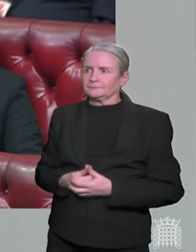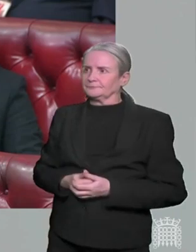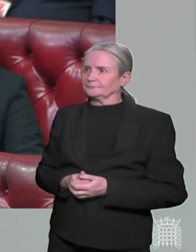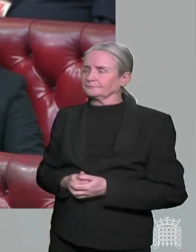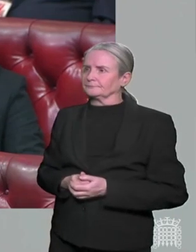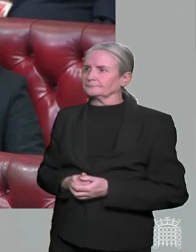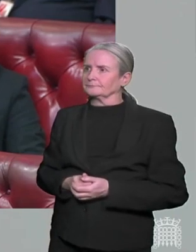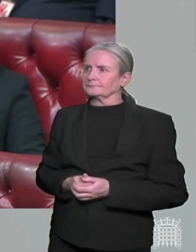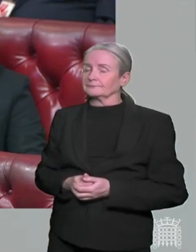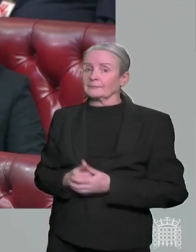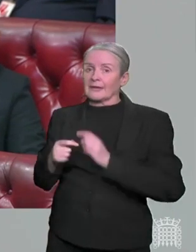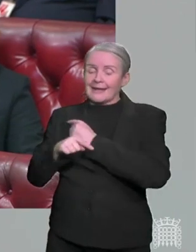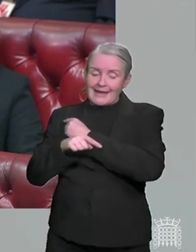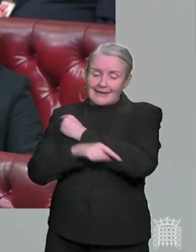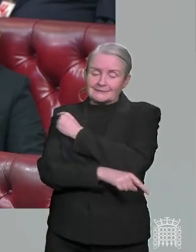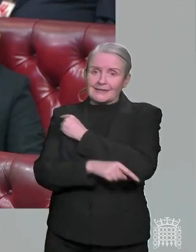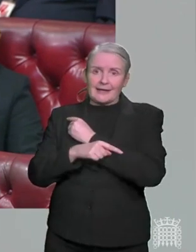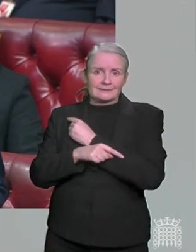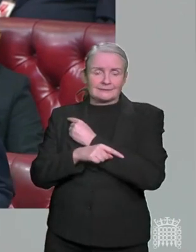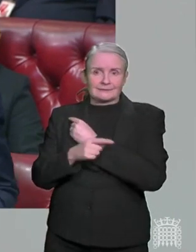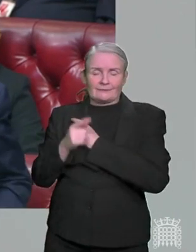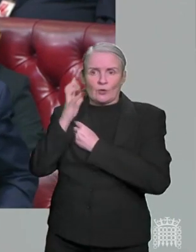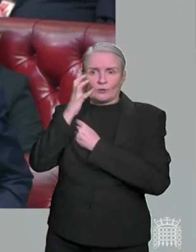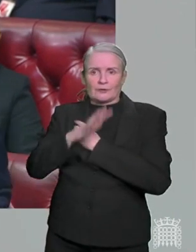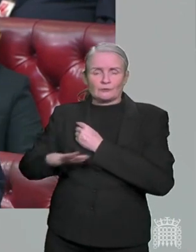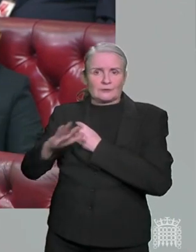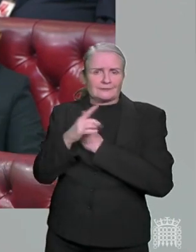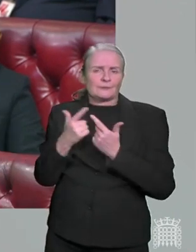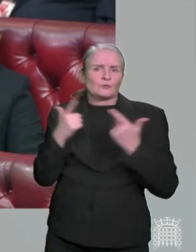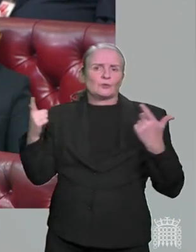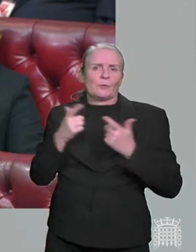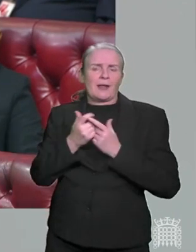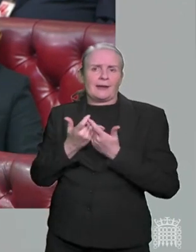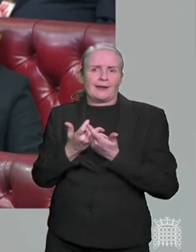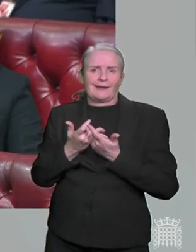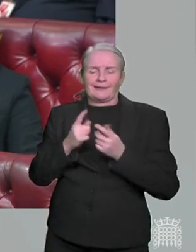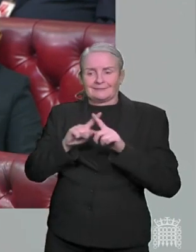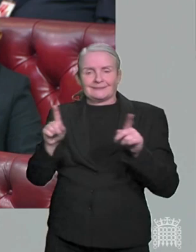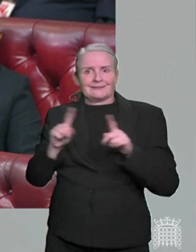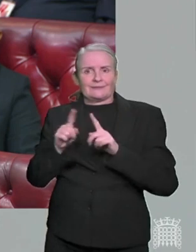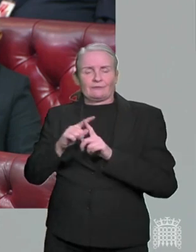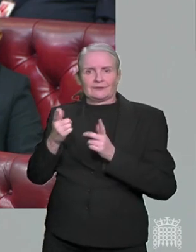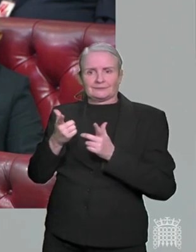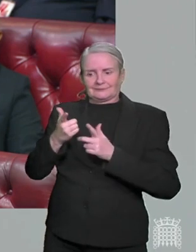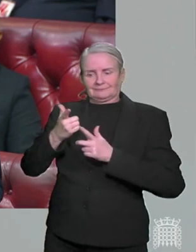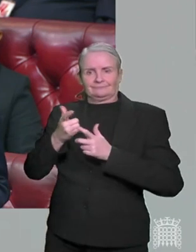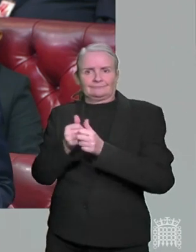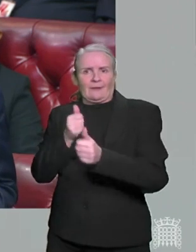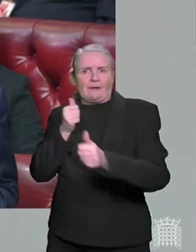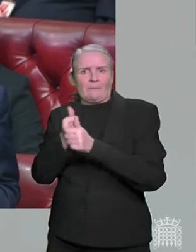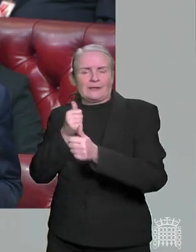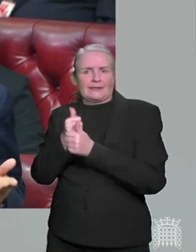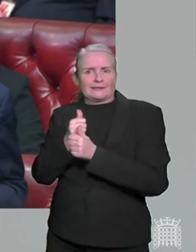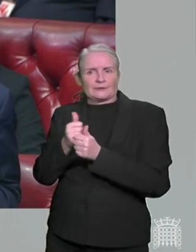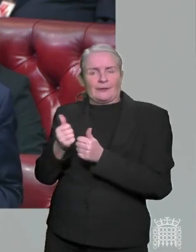developing countries is that too many multinational corporations operating there actually dodge taxes by shifting profits to